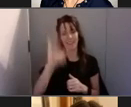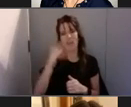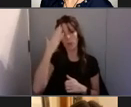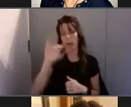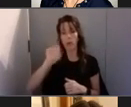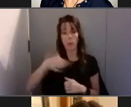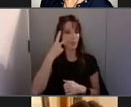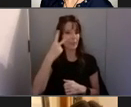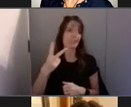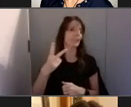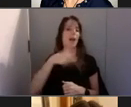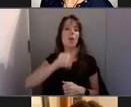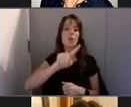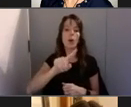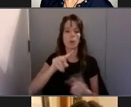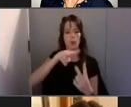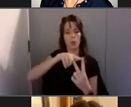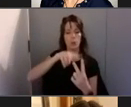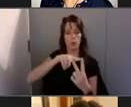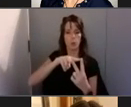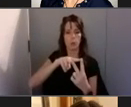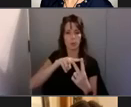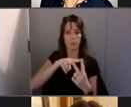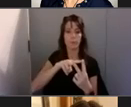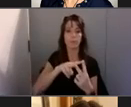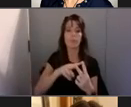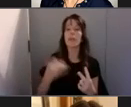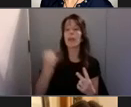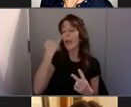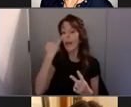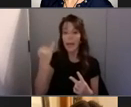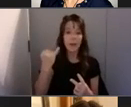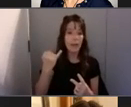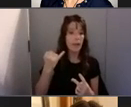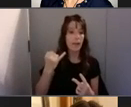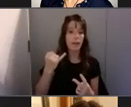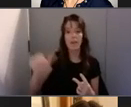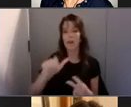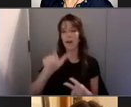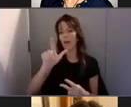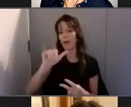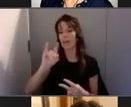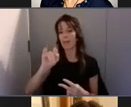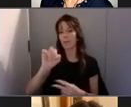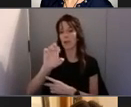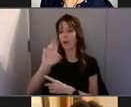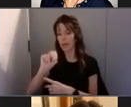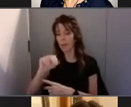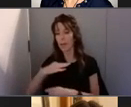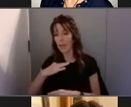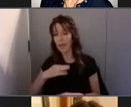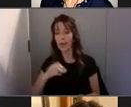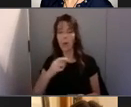only see those 2. If there had been a Libertarian candidate or a Green